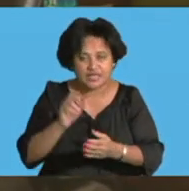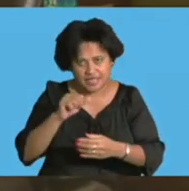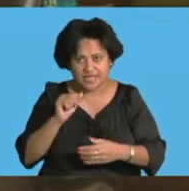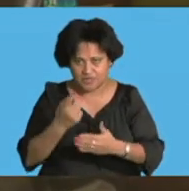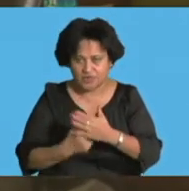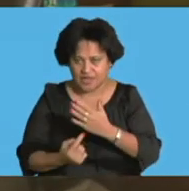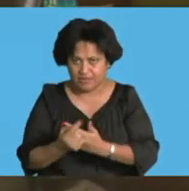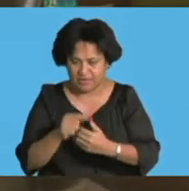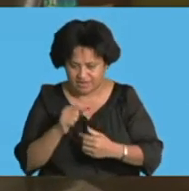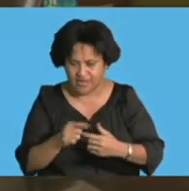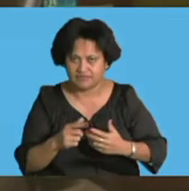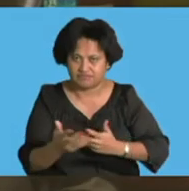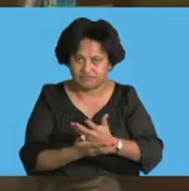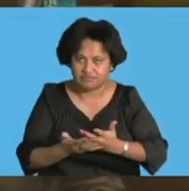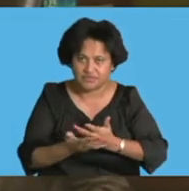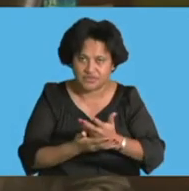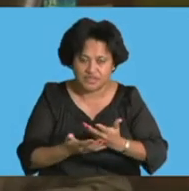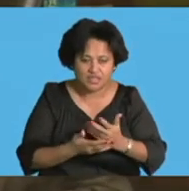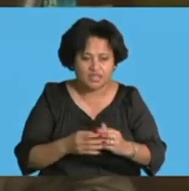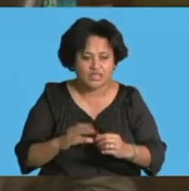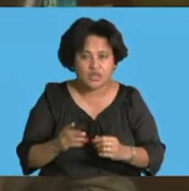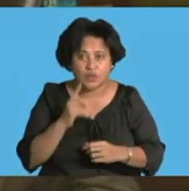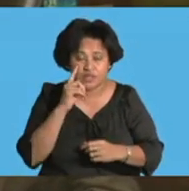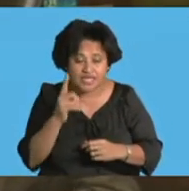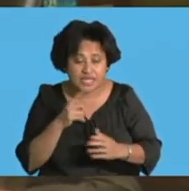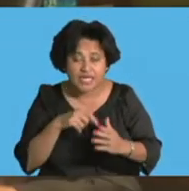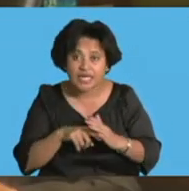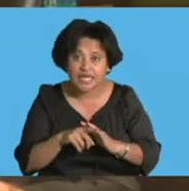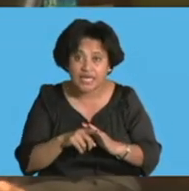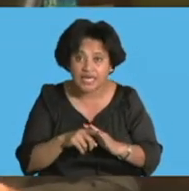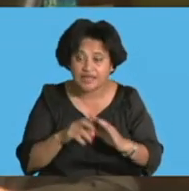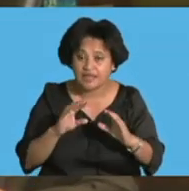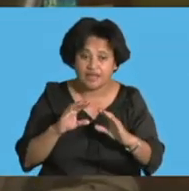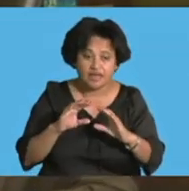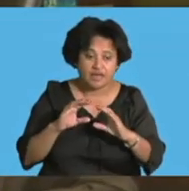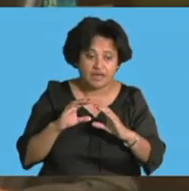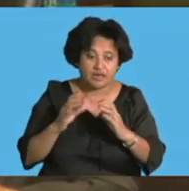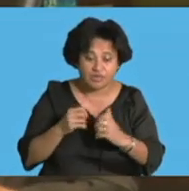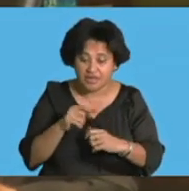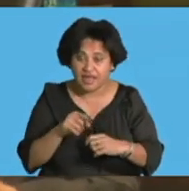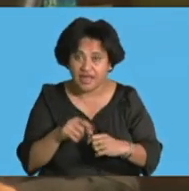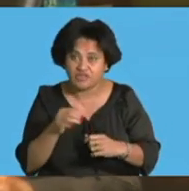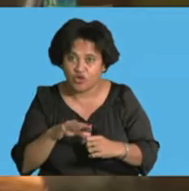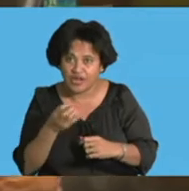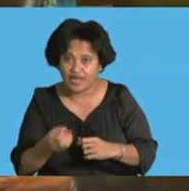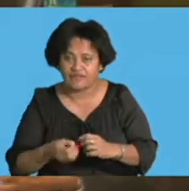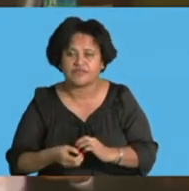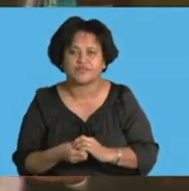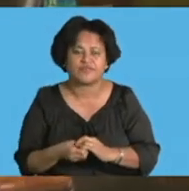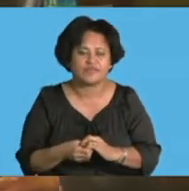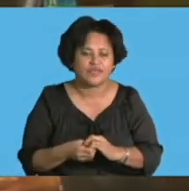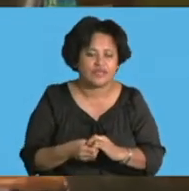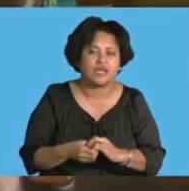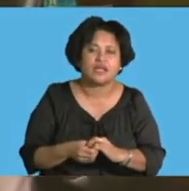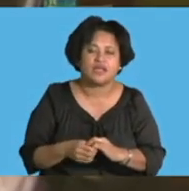soon, Honourable Speaker say, you will find during the Committee of Supply what is in place. Mr. Speaker say,